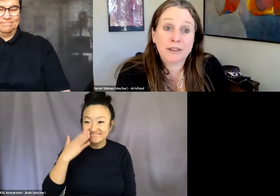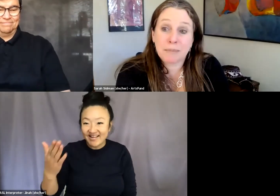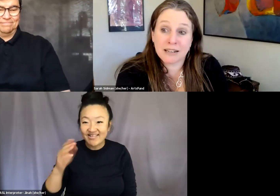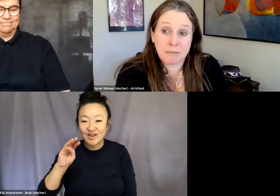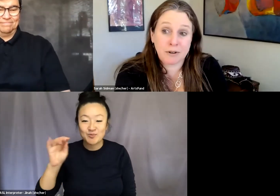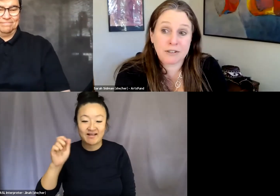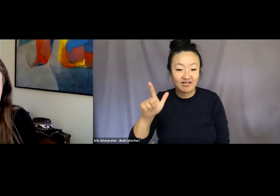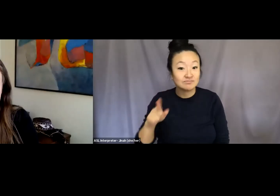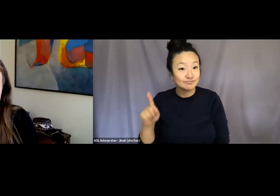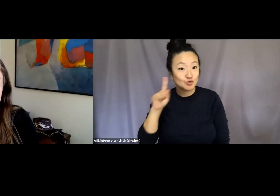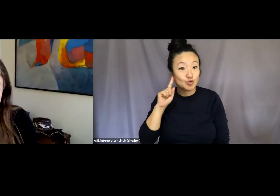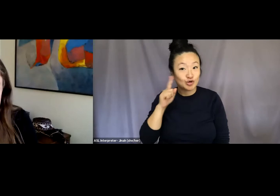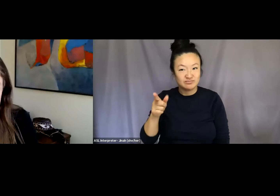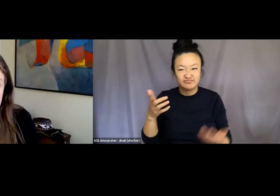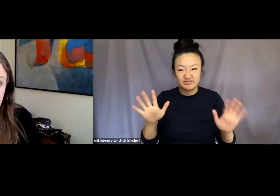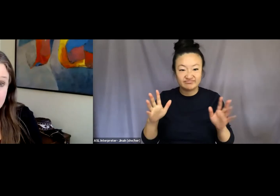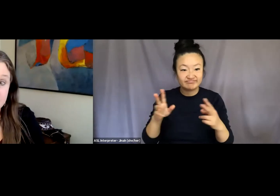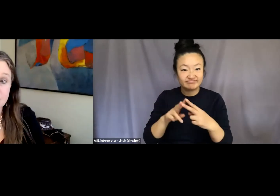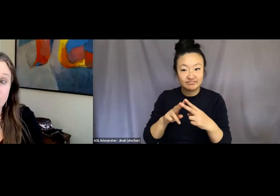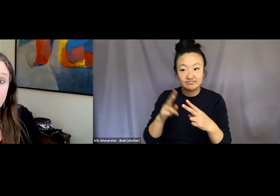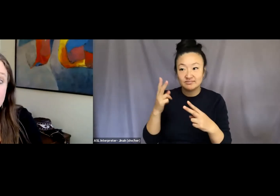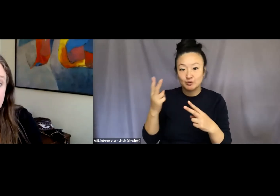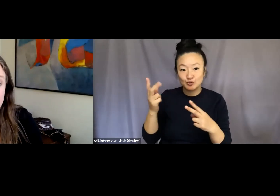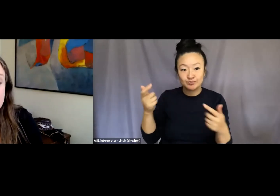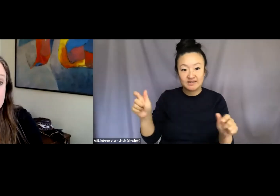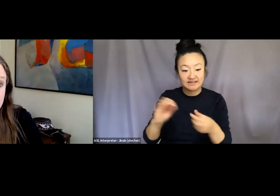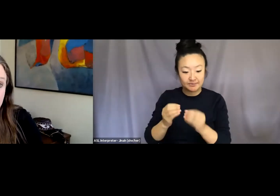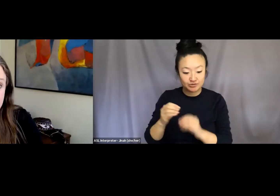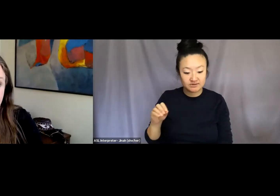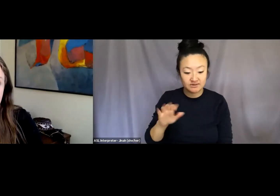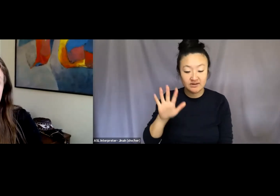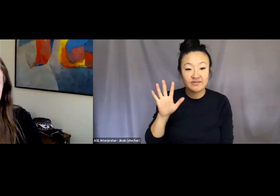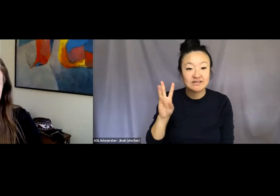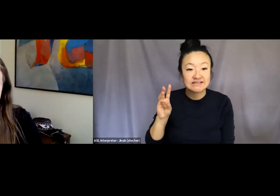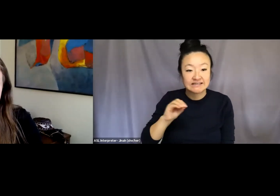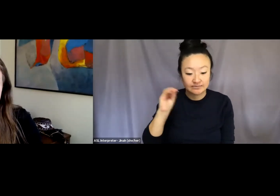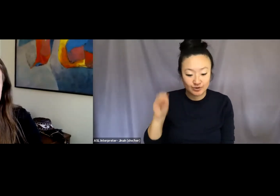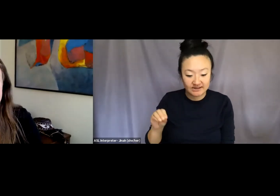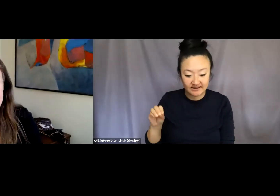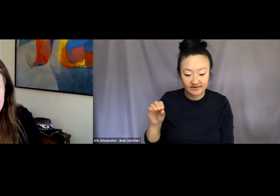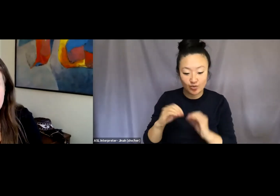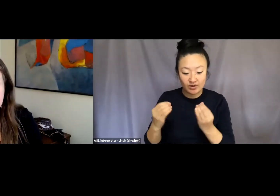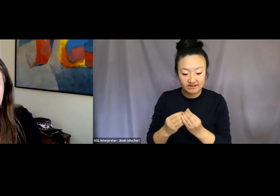You heard the big numbers. 56% of organizations still with staff laid off or furloughed.